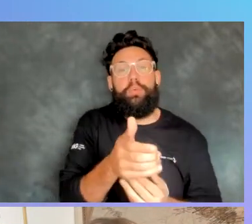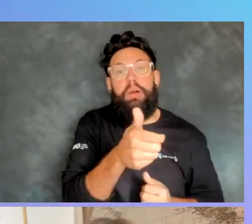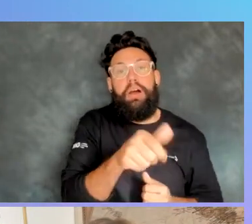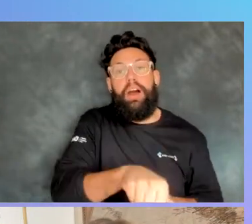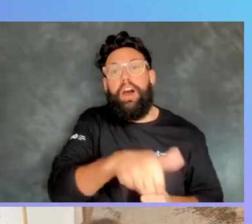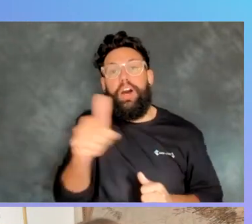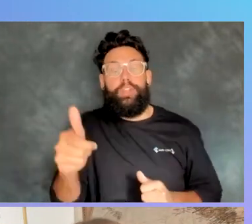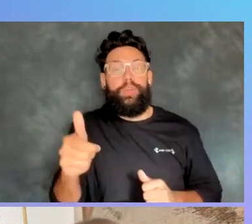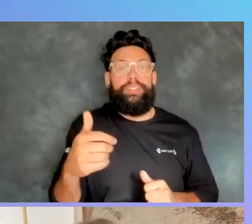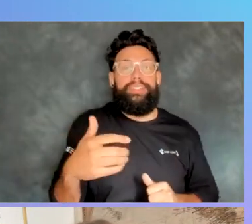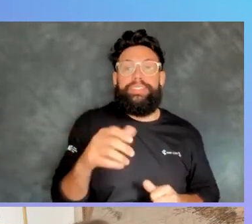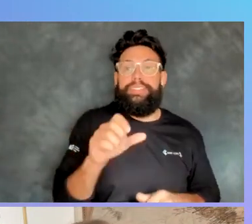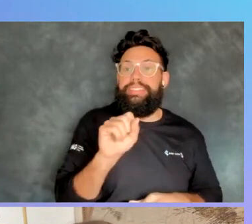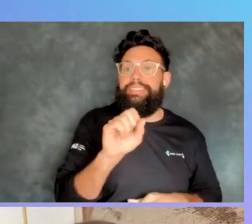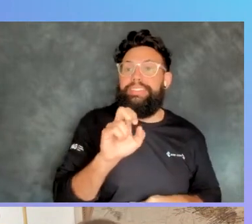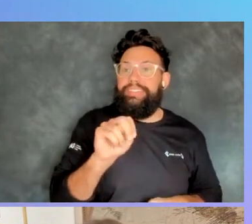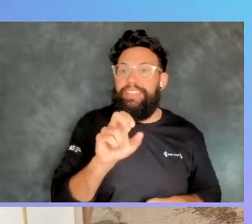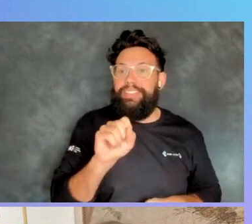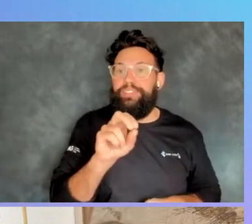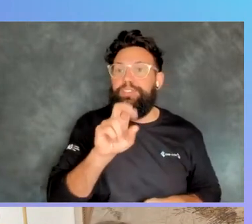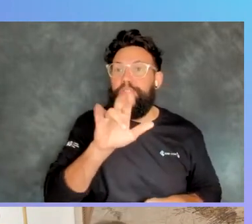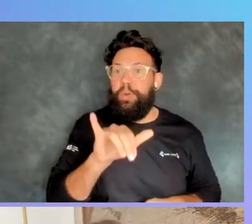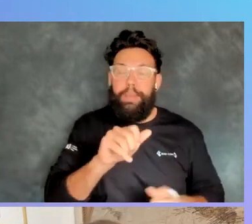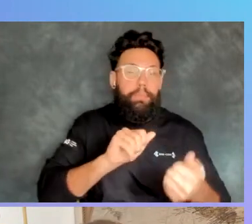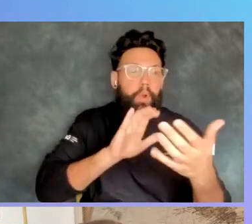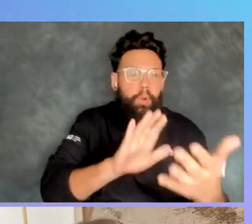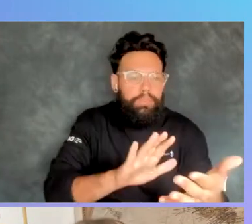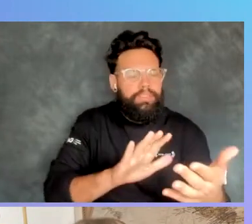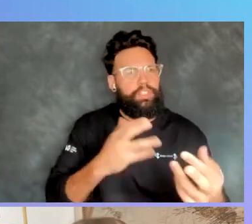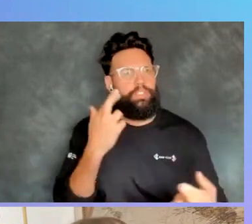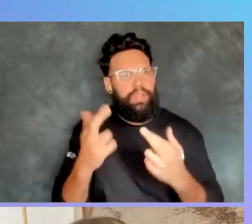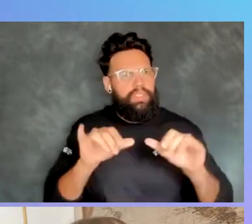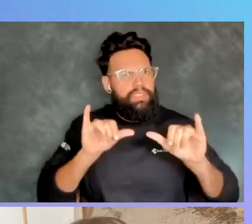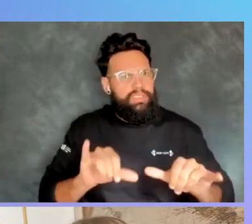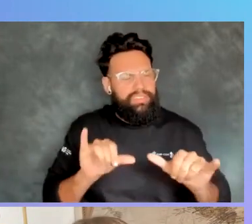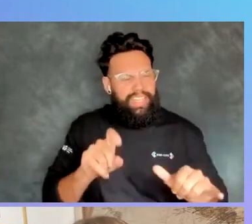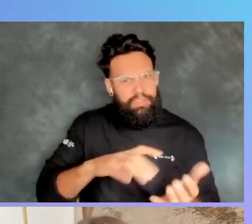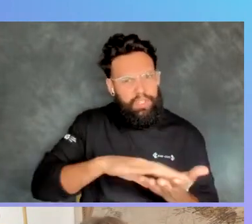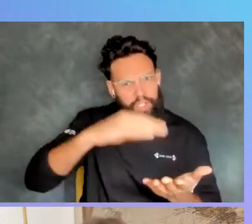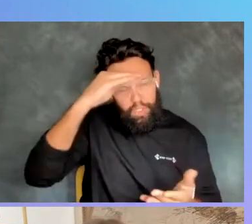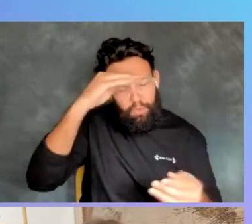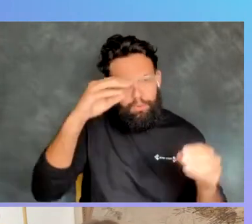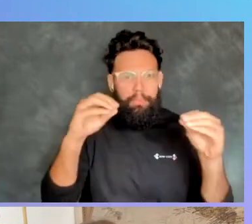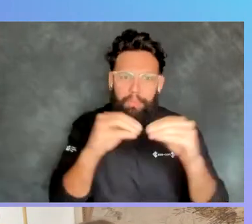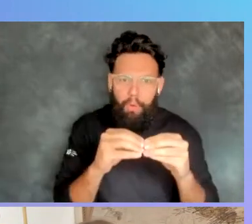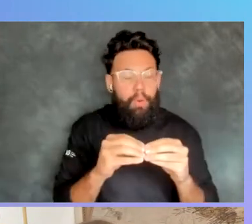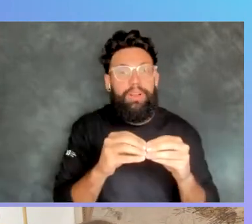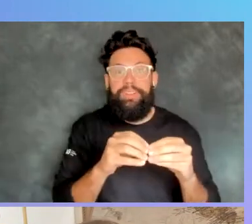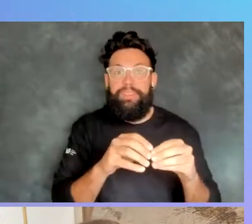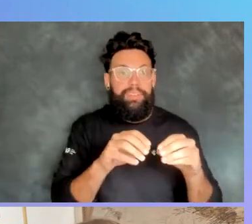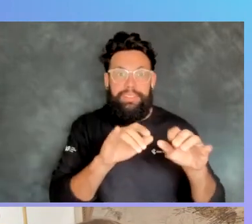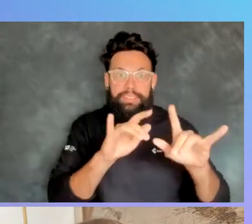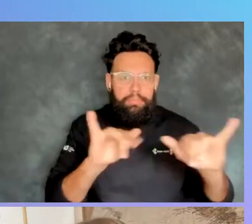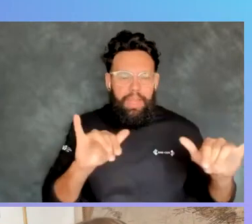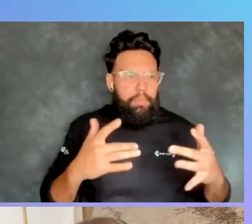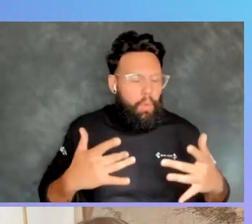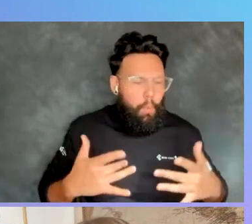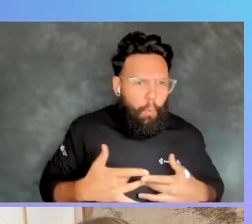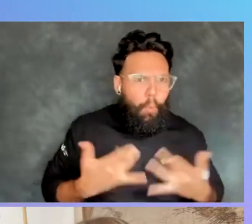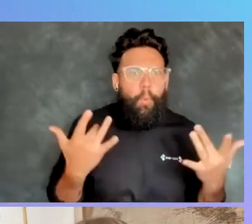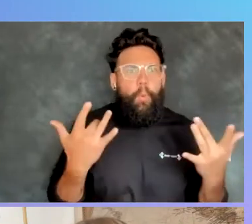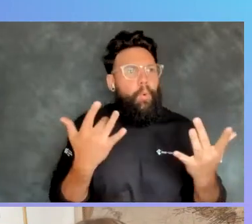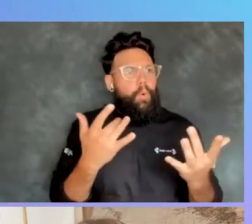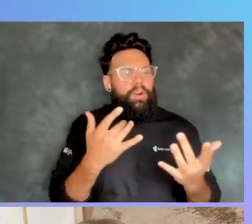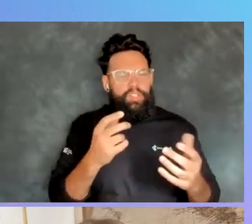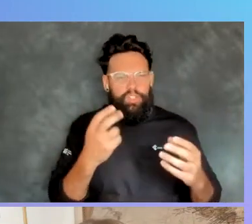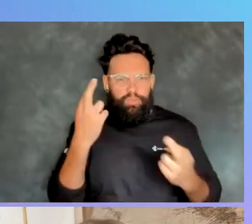modalities. And this is where I got really excited and I saw this whole new world of design open up. And this was really the beginning of my